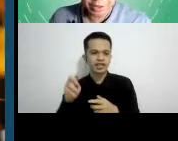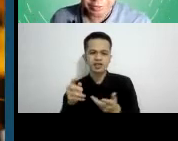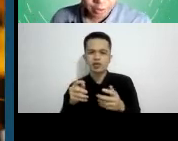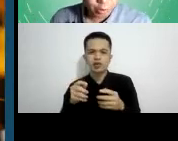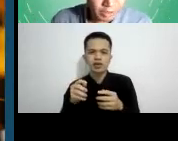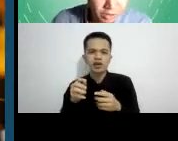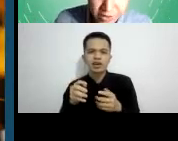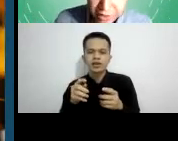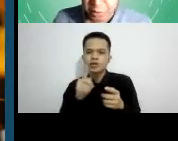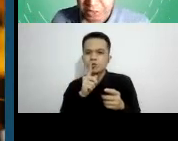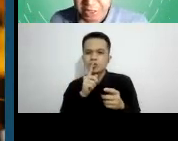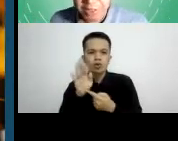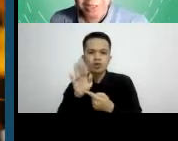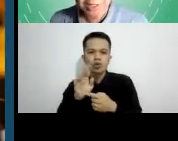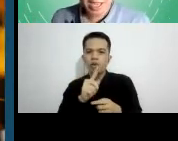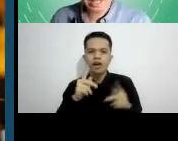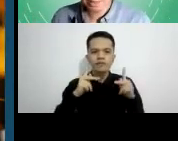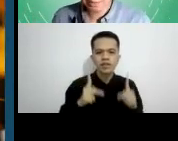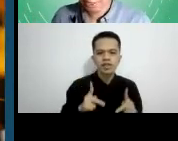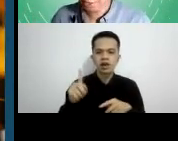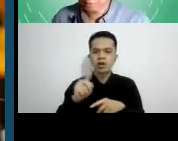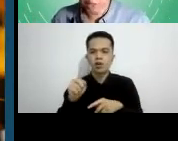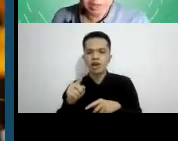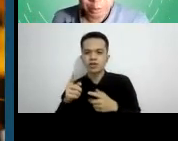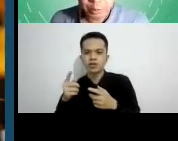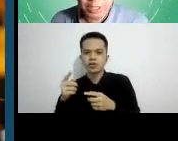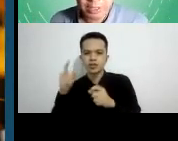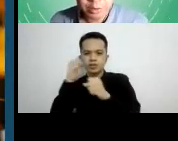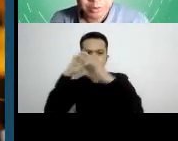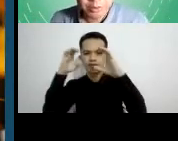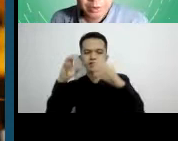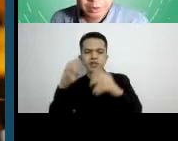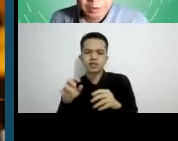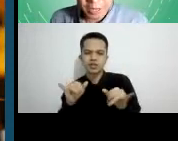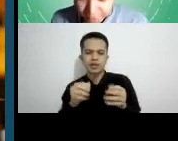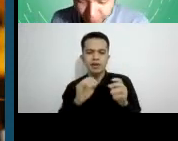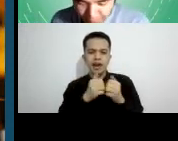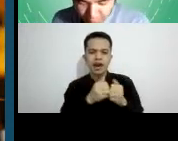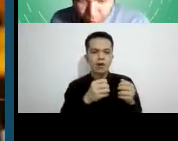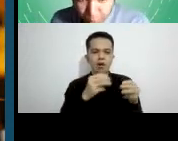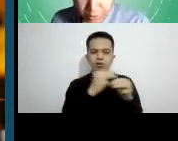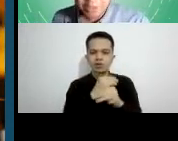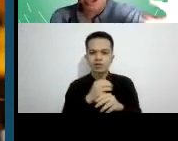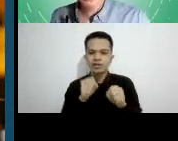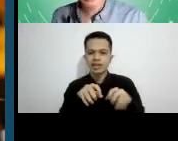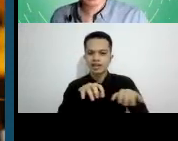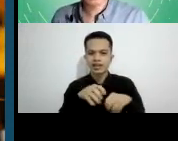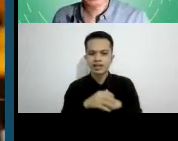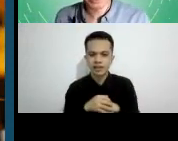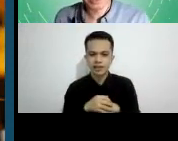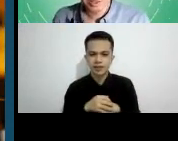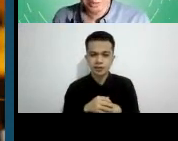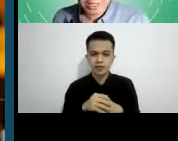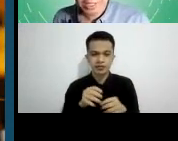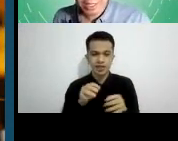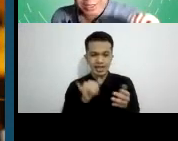limitations of what is physical, what is digital, and the limitations of what computing can do. And when we consider all of these